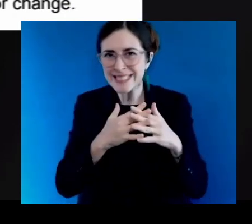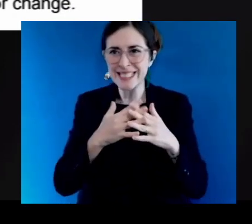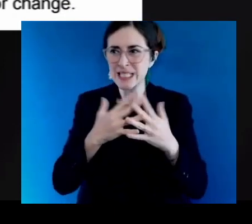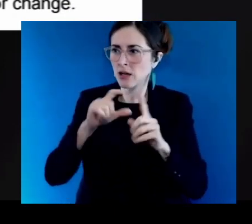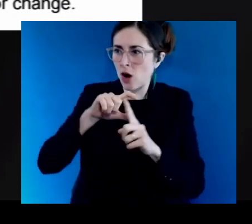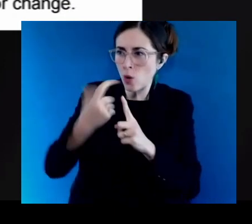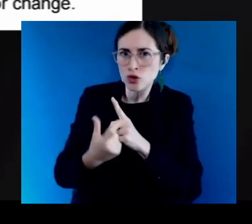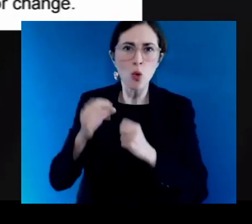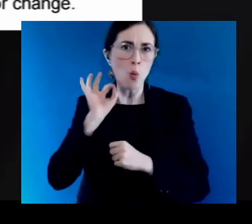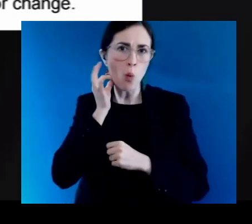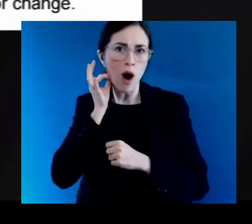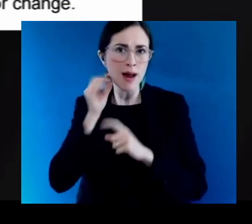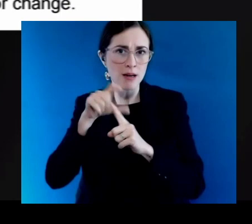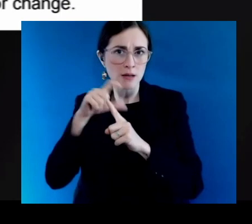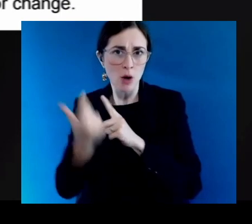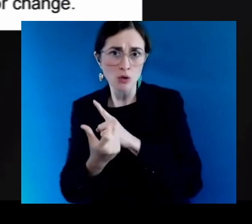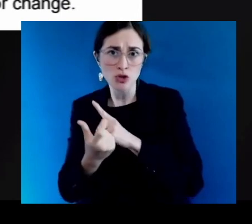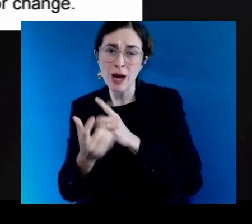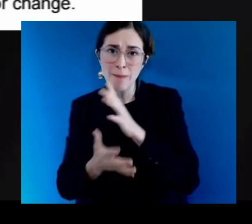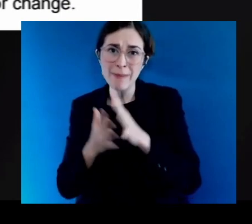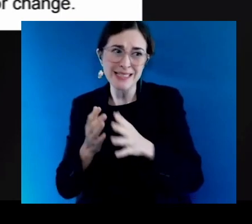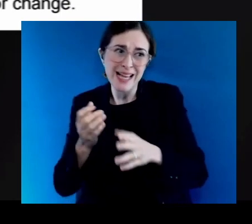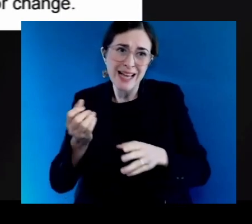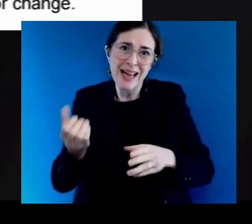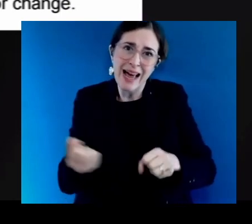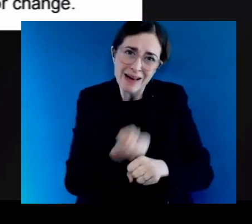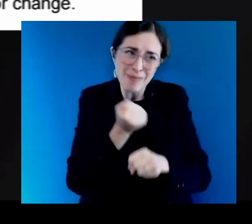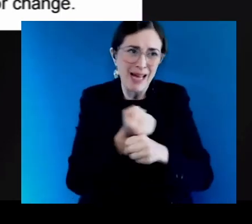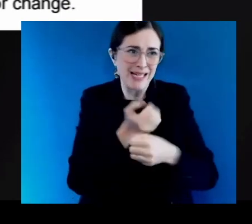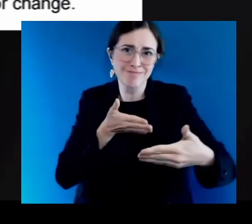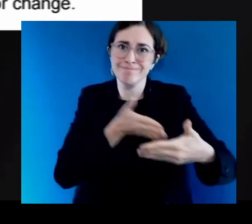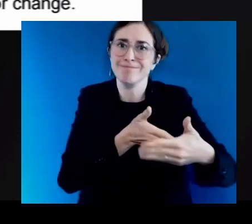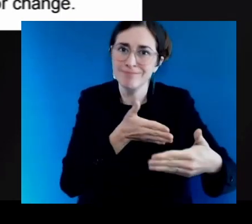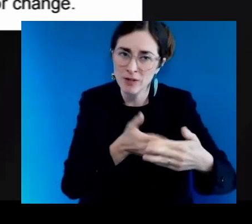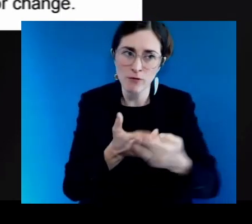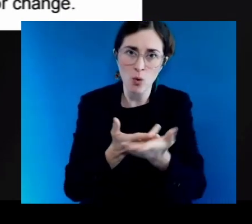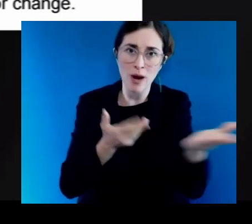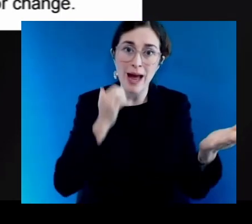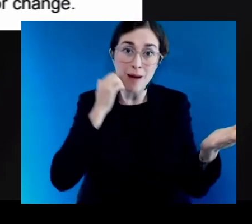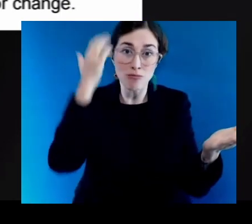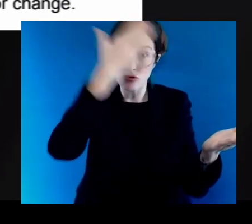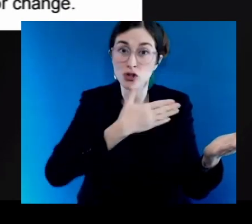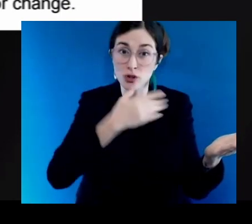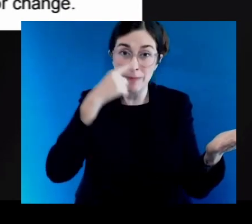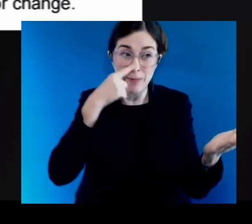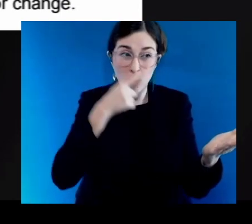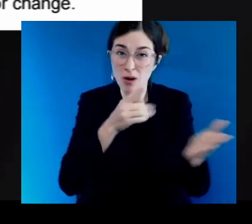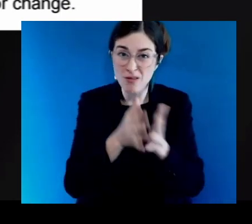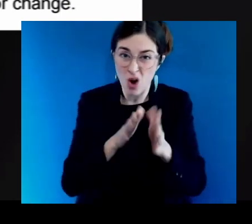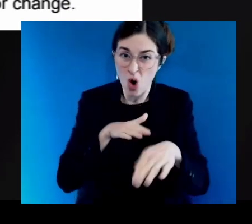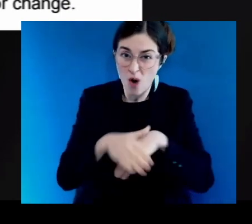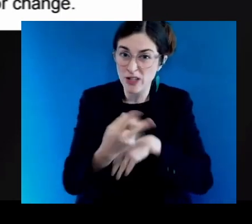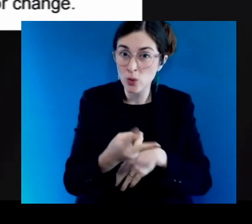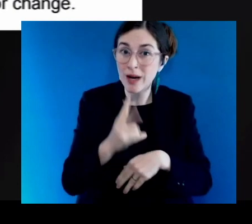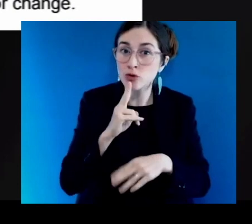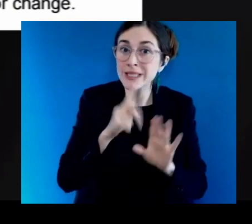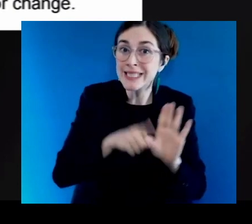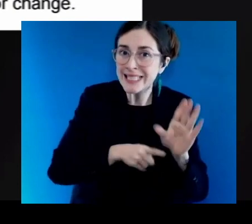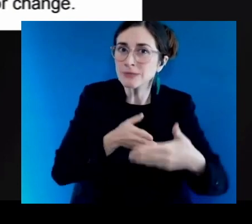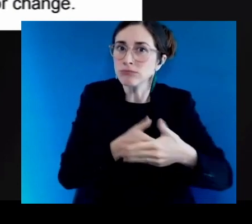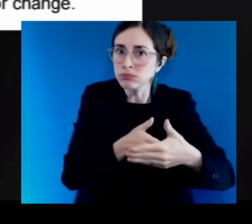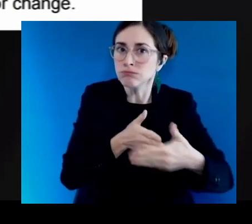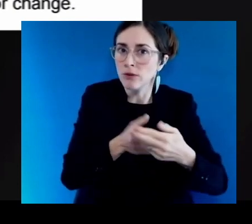as barriers to self-determination, barriers which have existed for more than 200 years. I have immense respect for